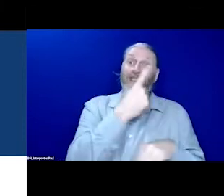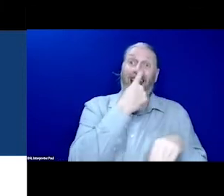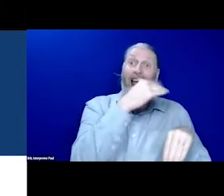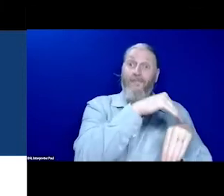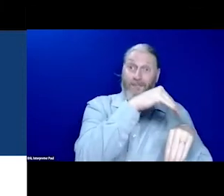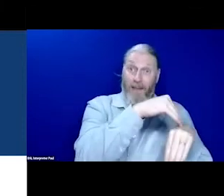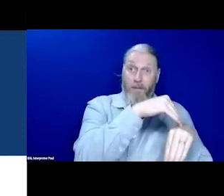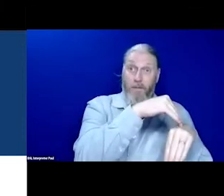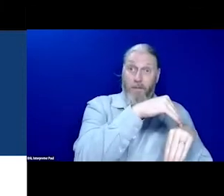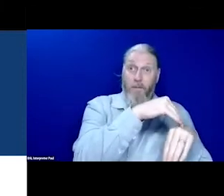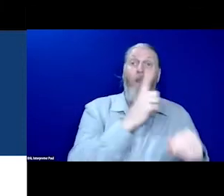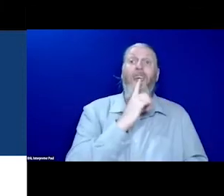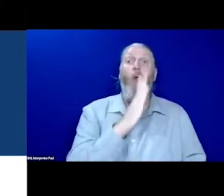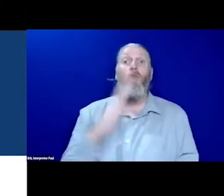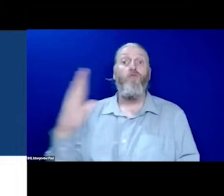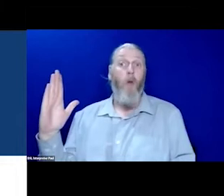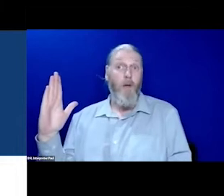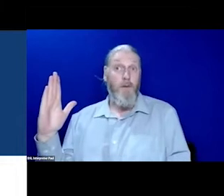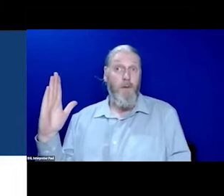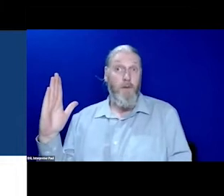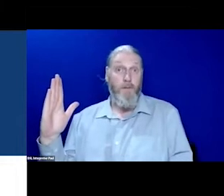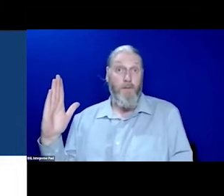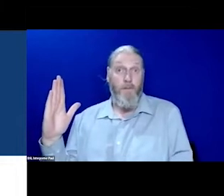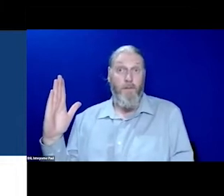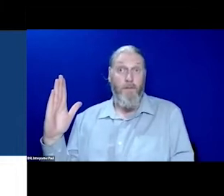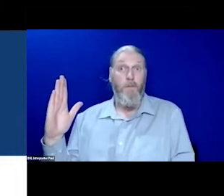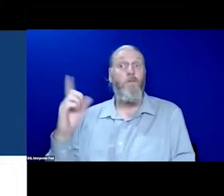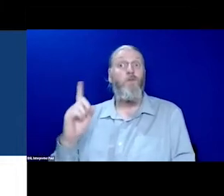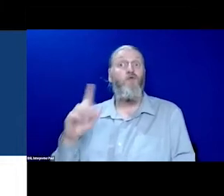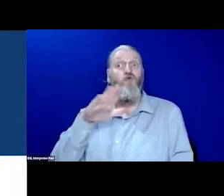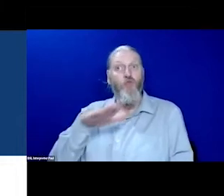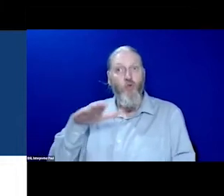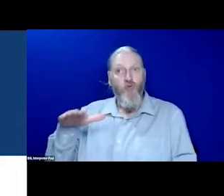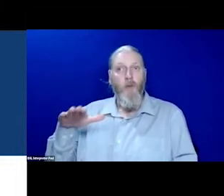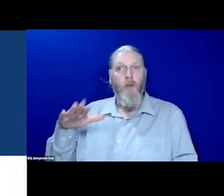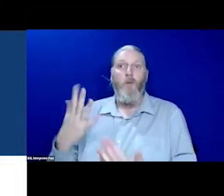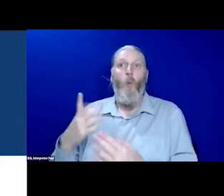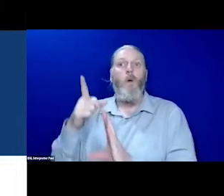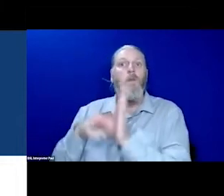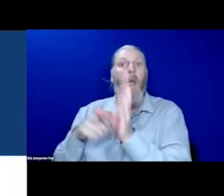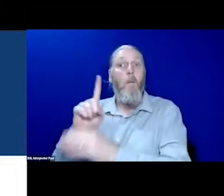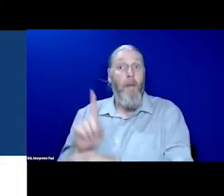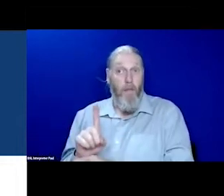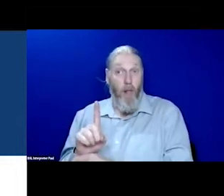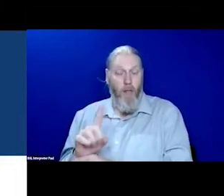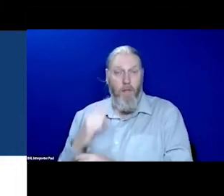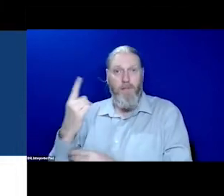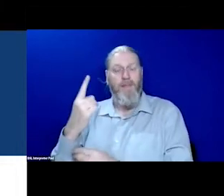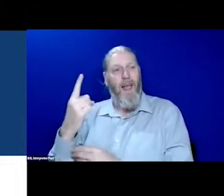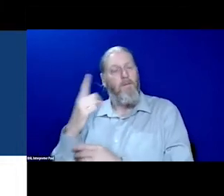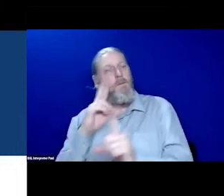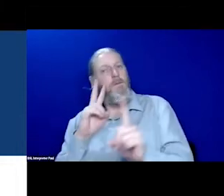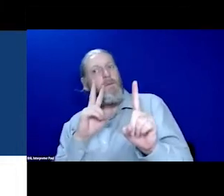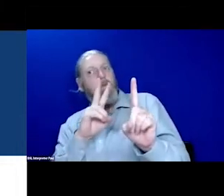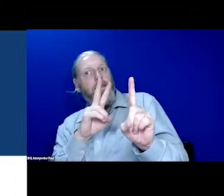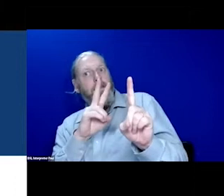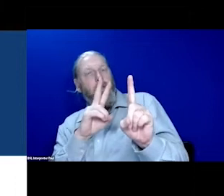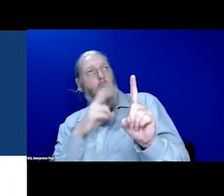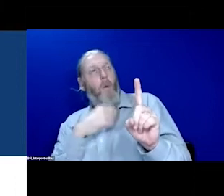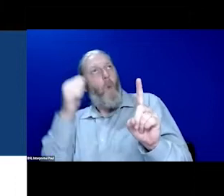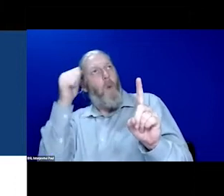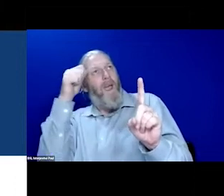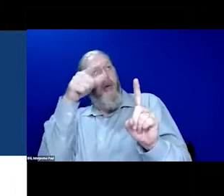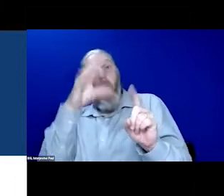side of the continuum is when children and young people witness or are aware of these effects, maybe from hearing about it on the